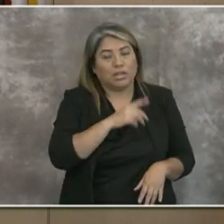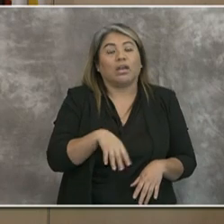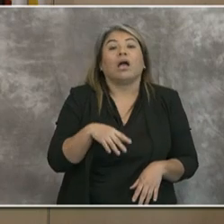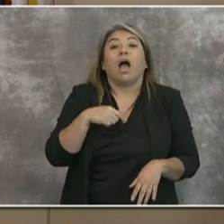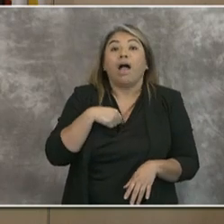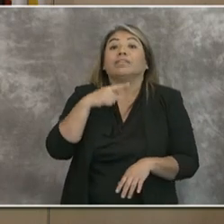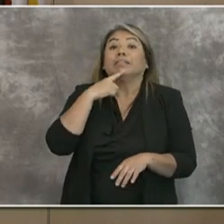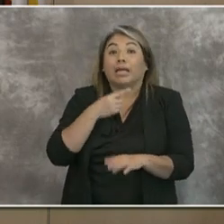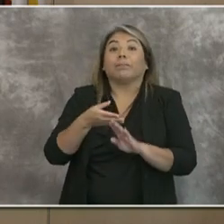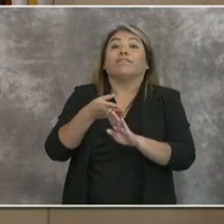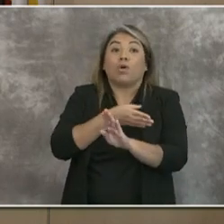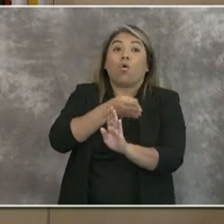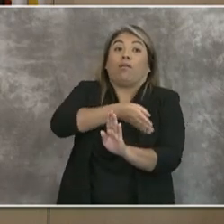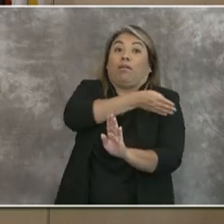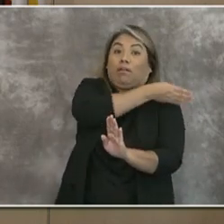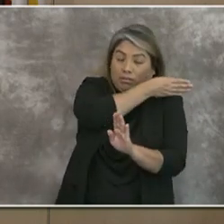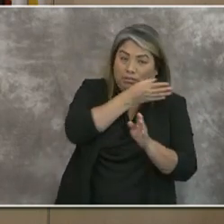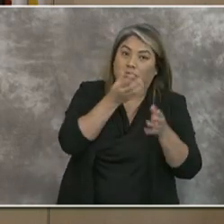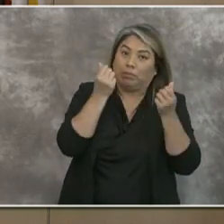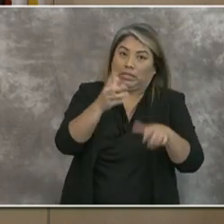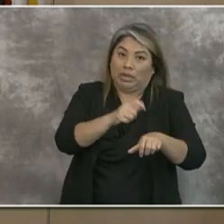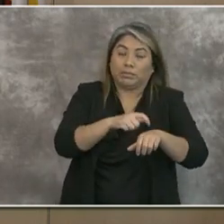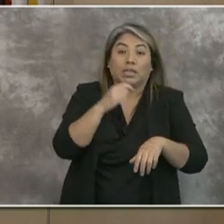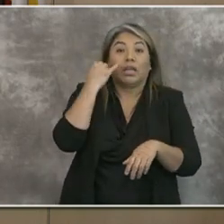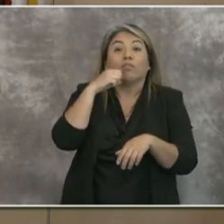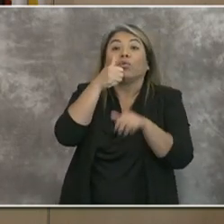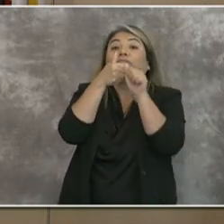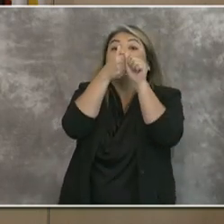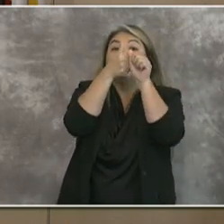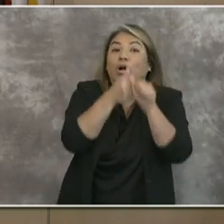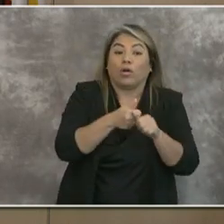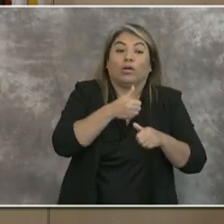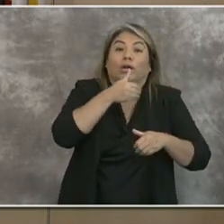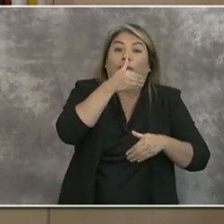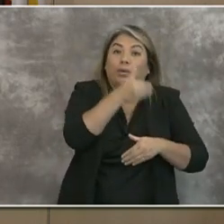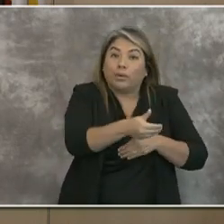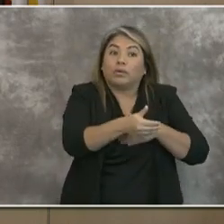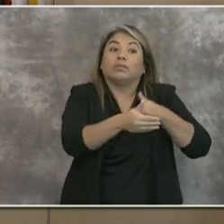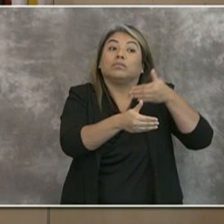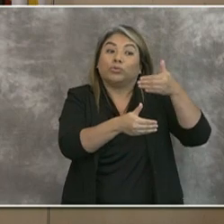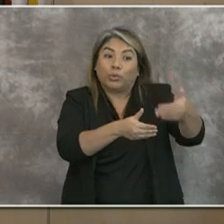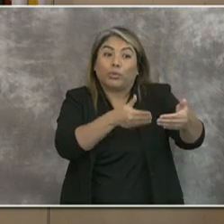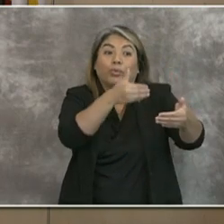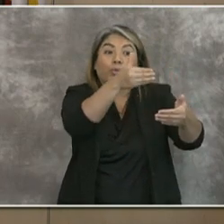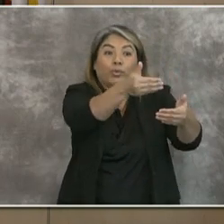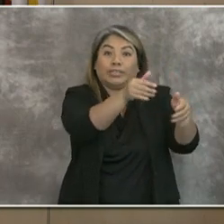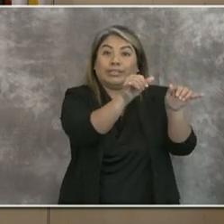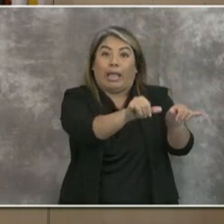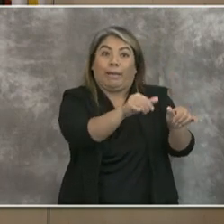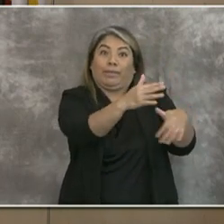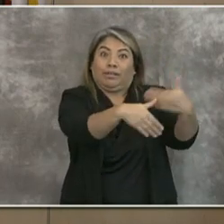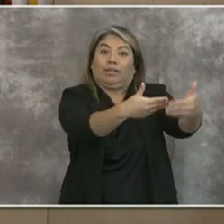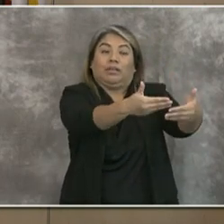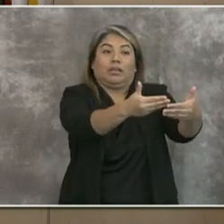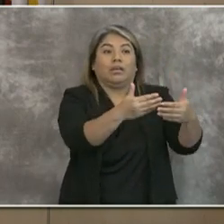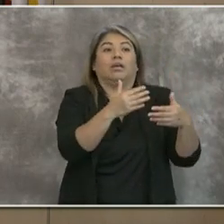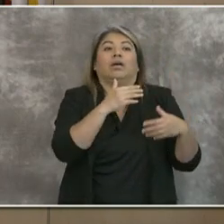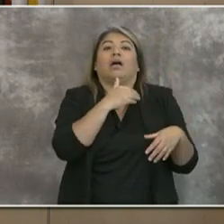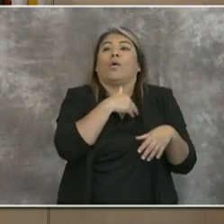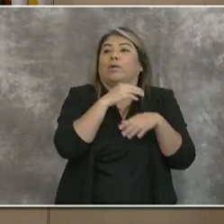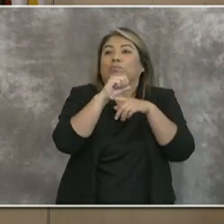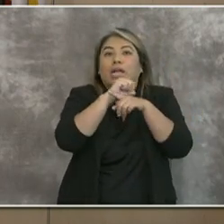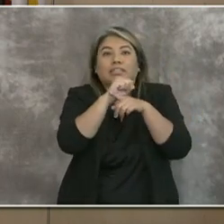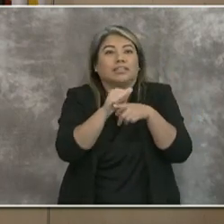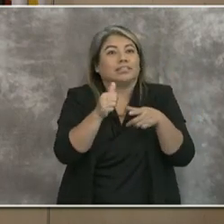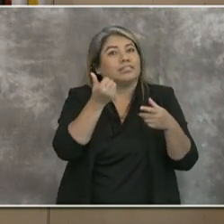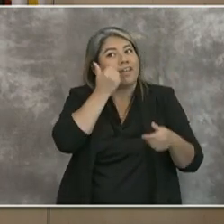I've said consistently is if we do not stay the course, adhere to the practices and strategies that I've just